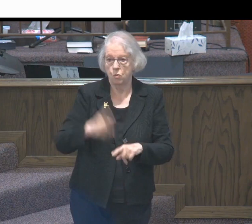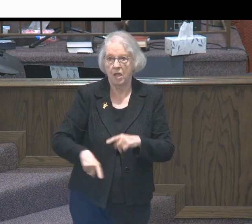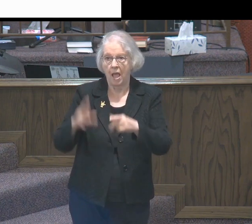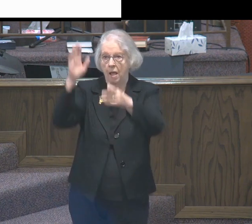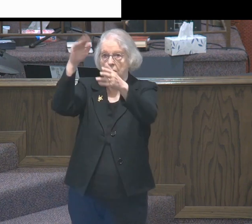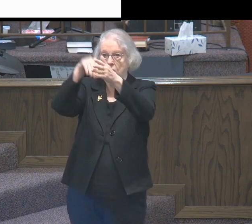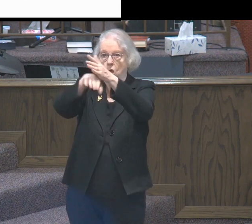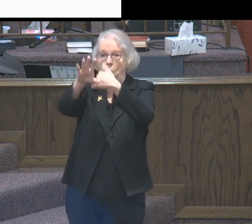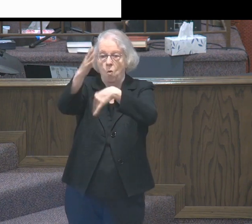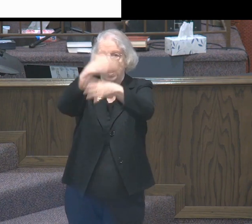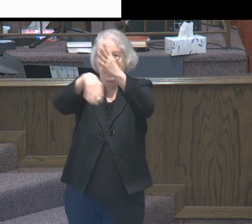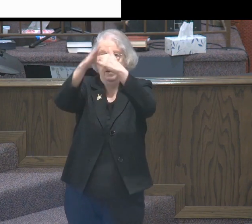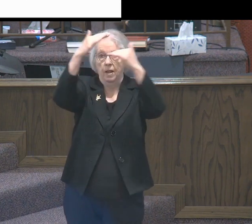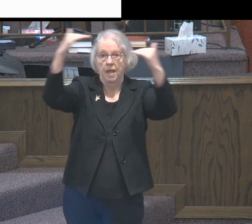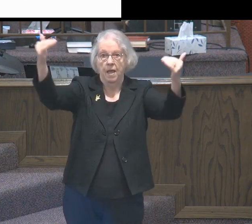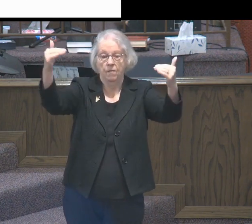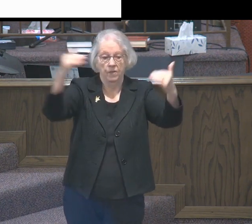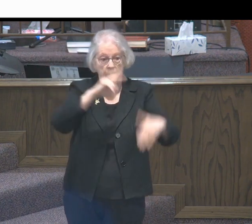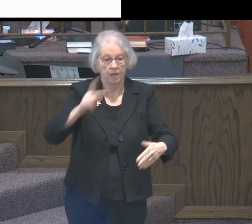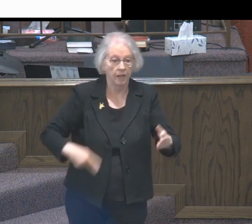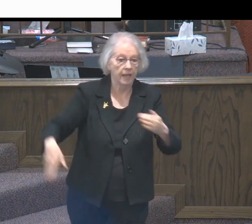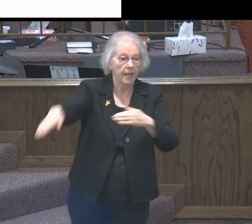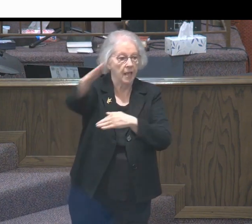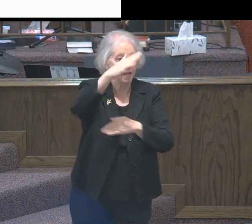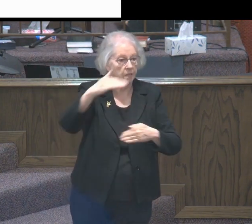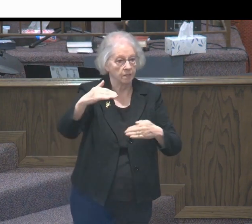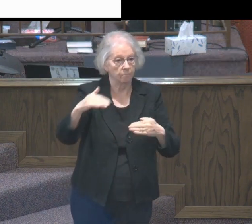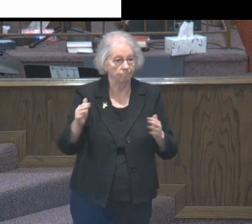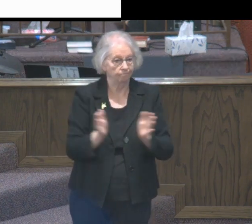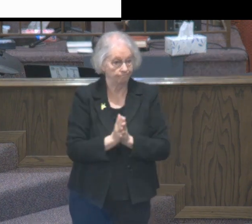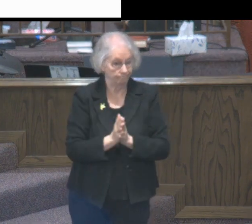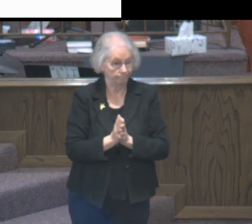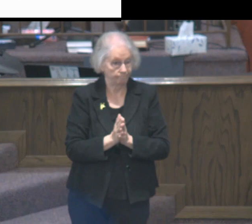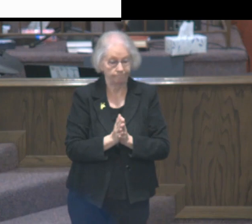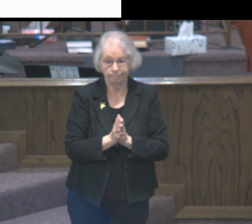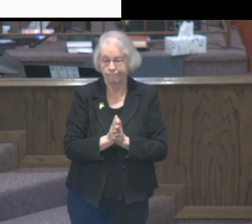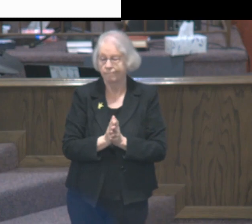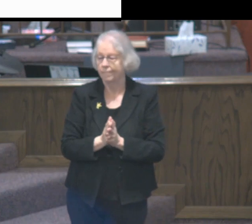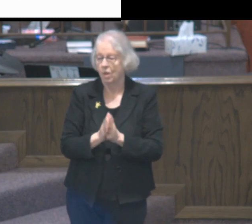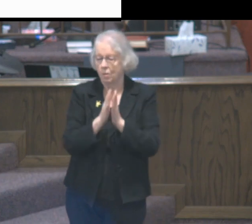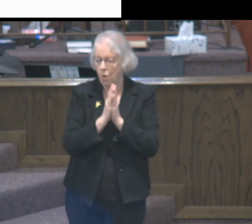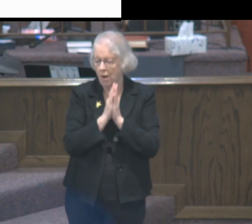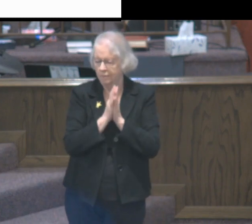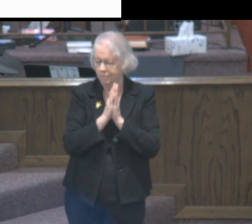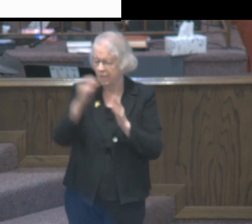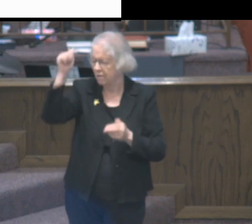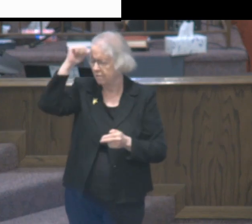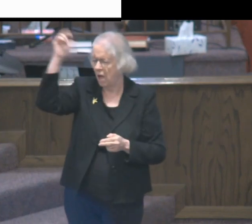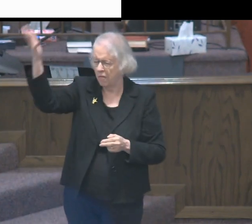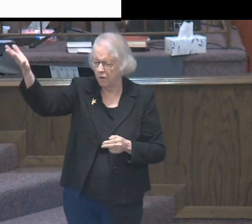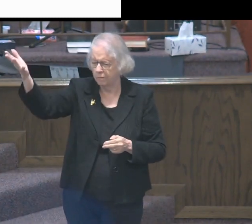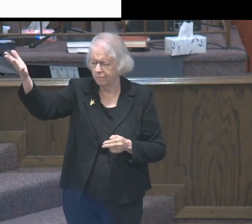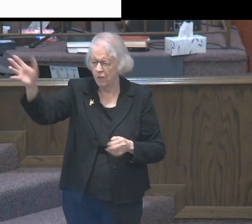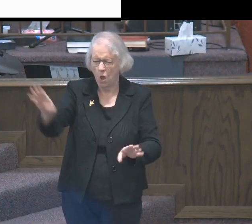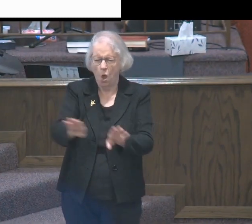heaven." Father, I pray you would bless the reading of your word this morning and that you would open our eyes and you would open our ears, but most of